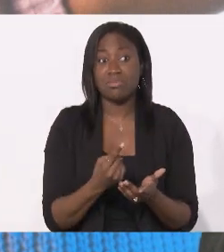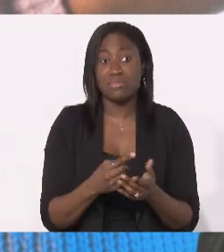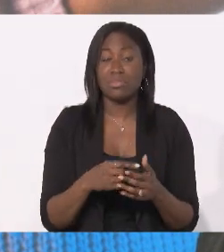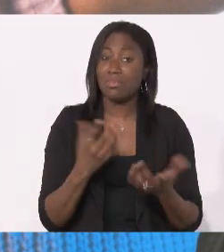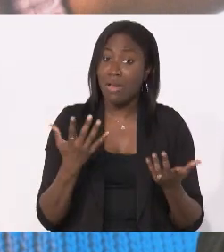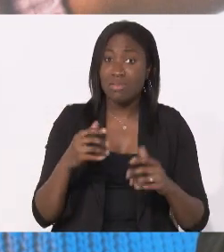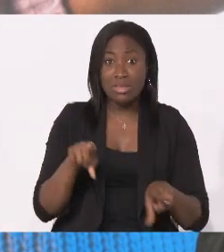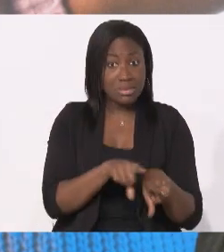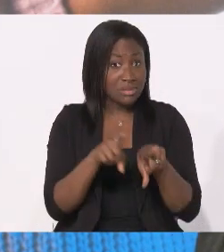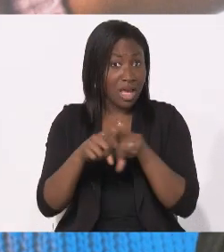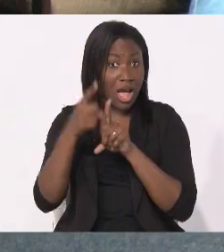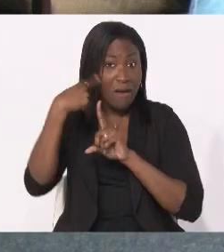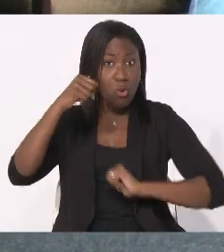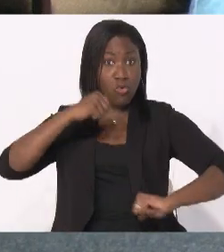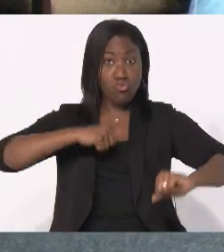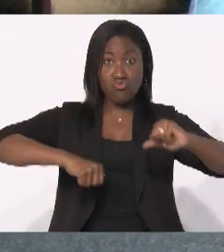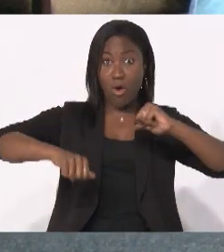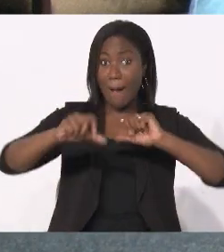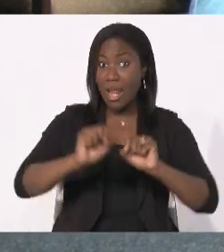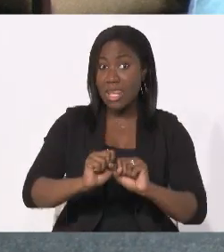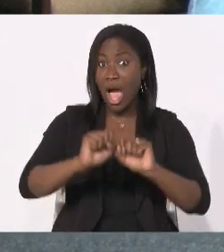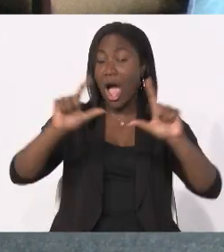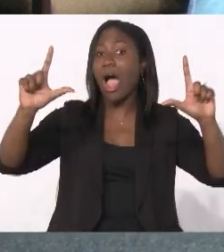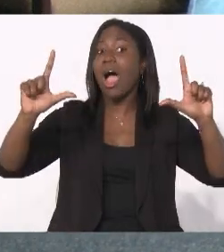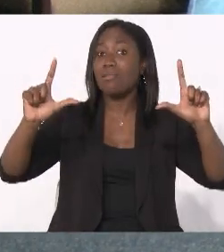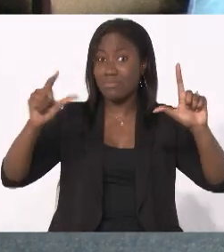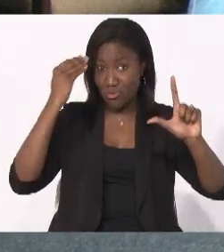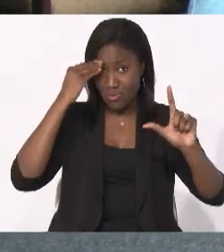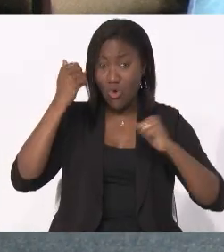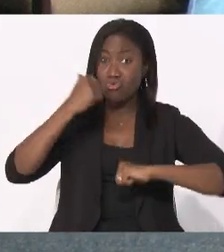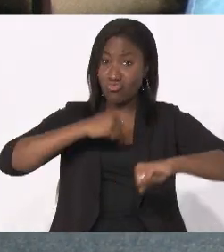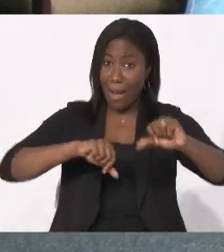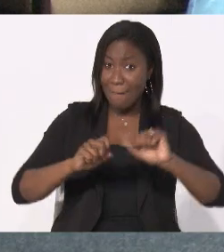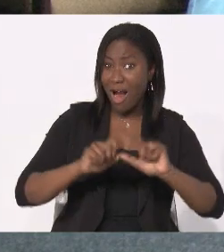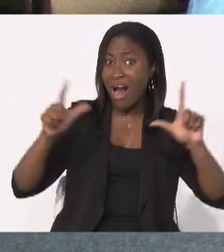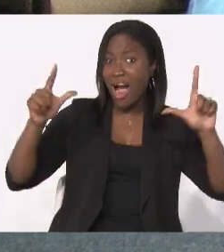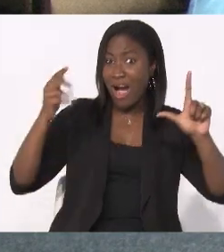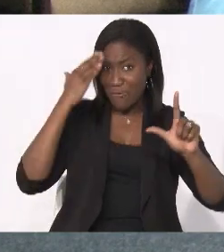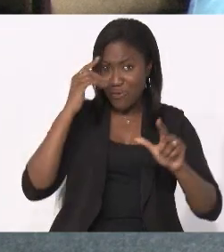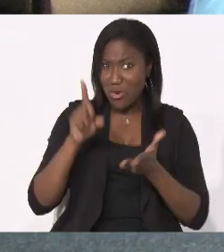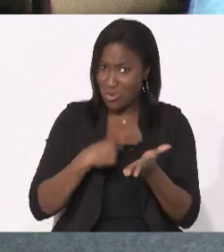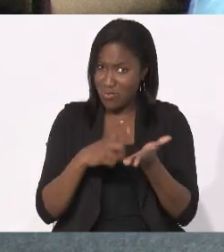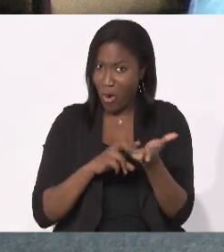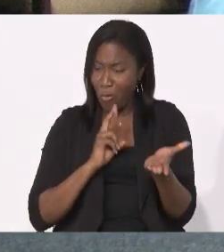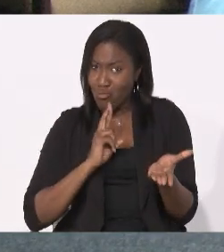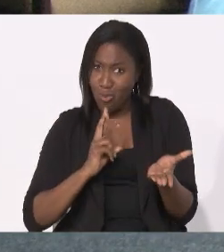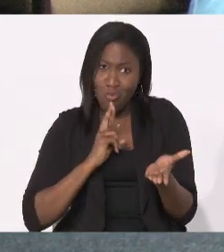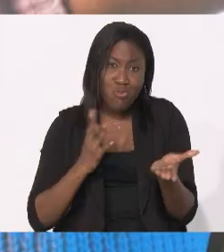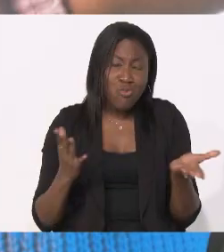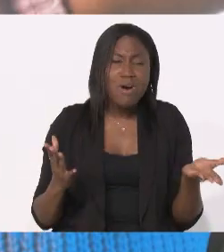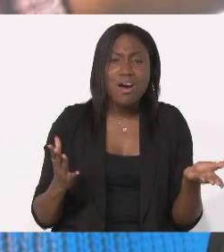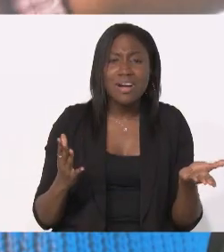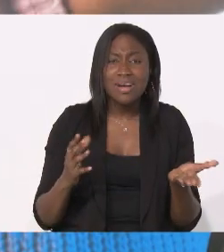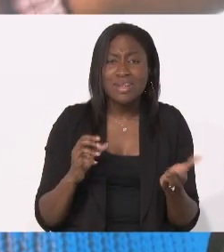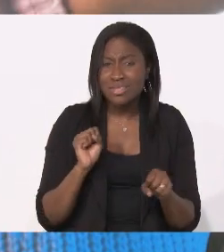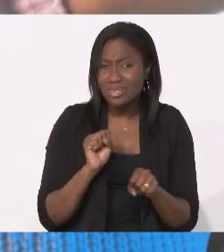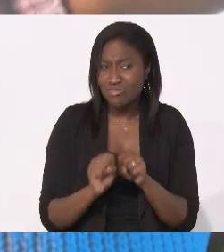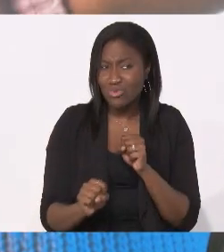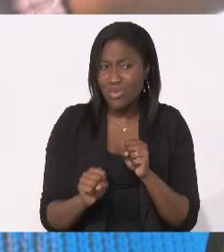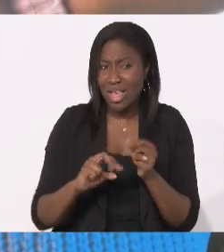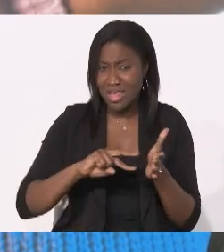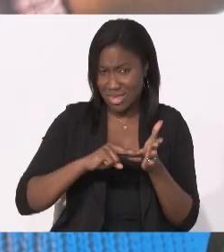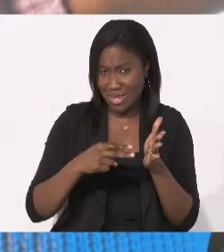on stage? Yeah. We push the envelope quite a bit. Of course. So is it then that we